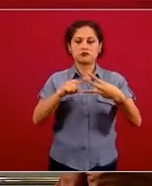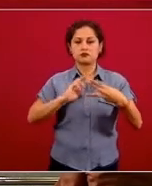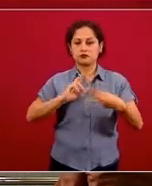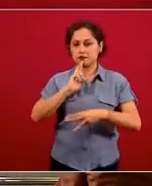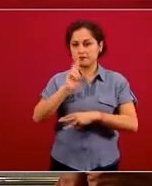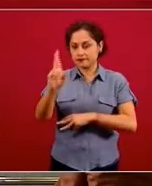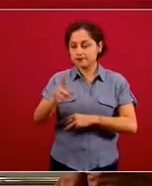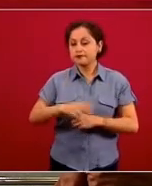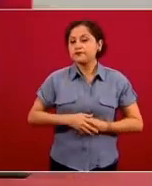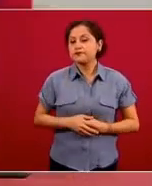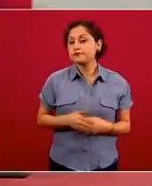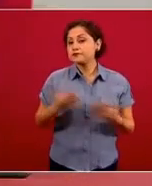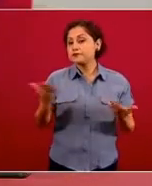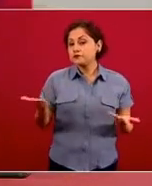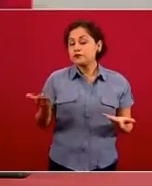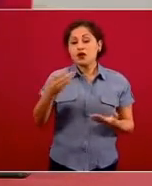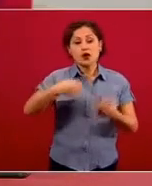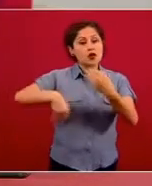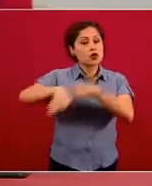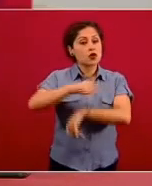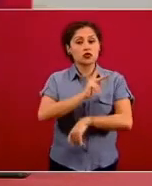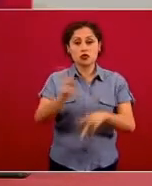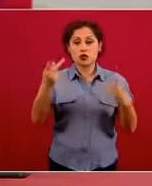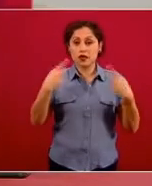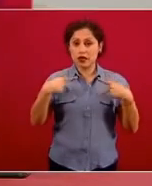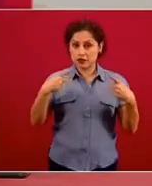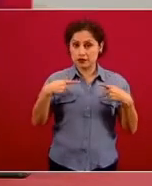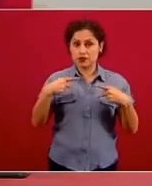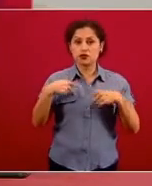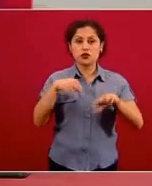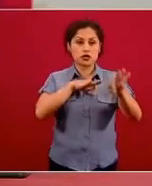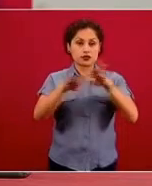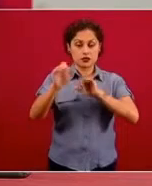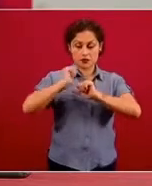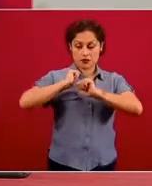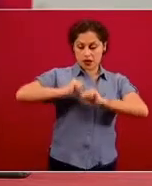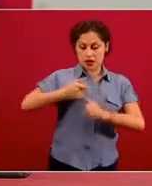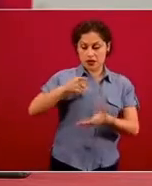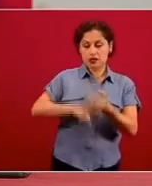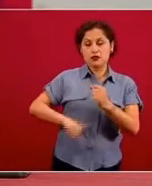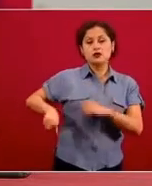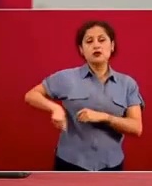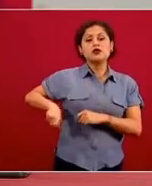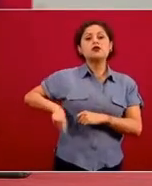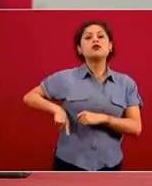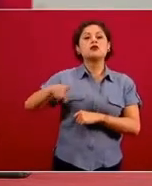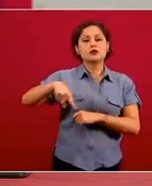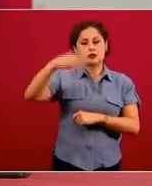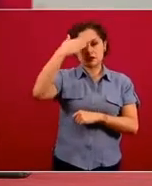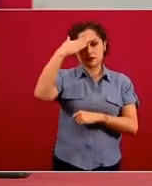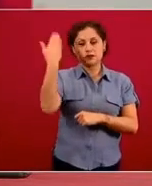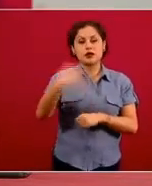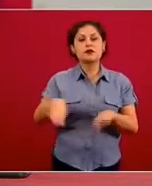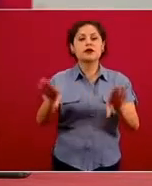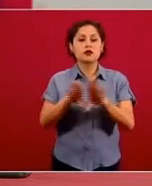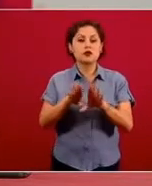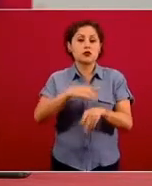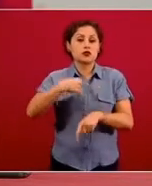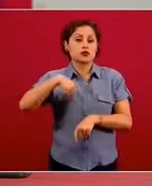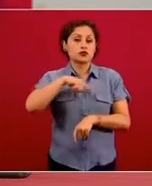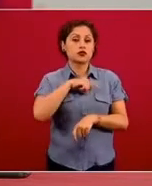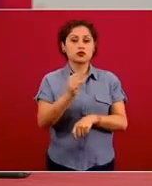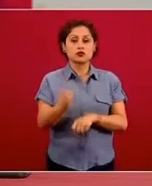All of our health authorities have a same goal. We're all working for the health authorities, the Secretariat of Health in this